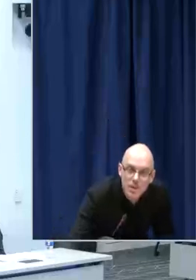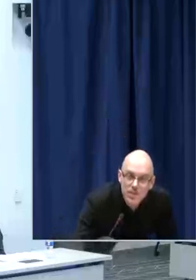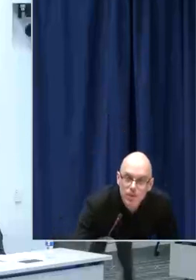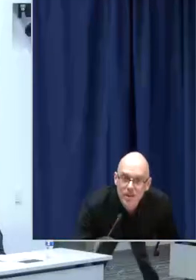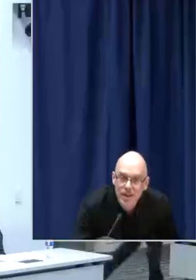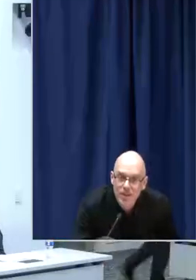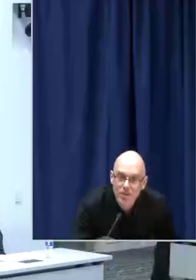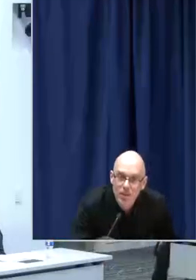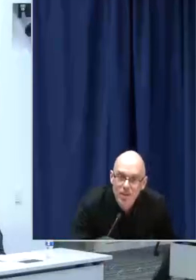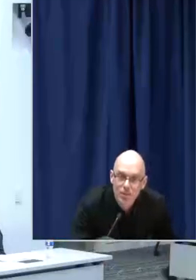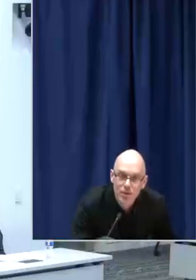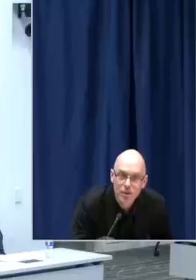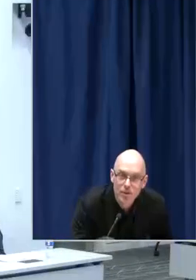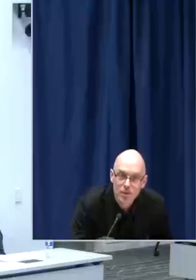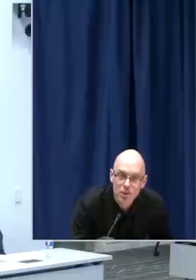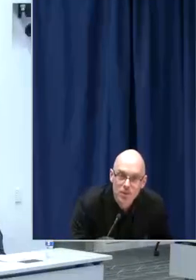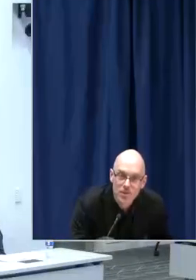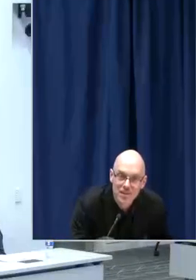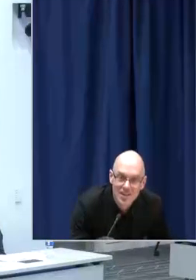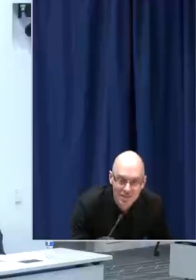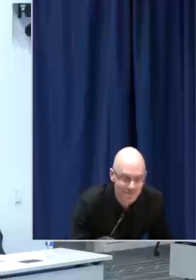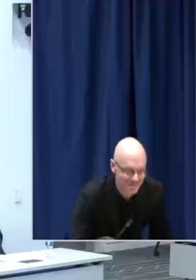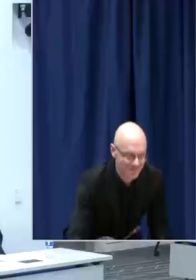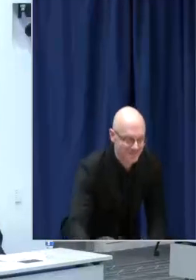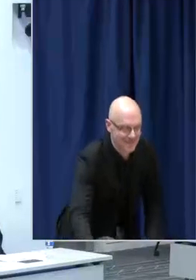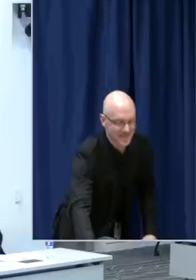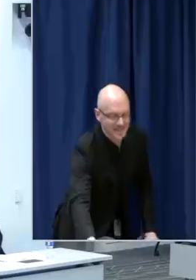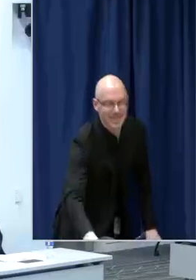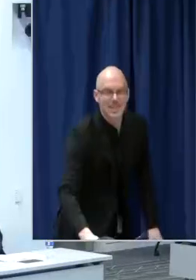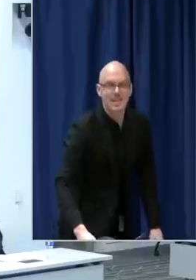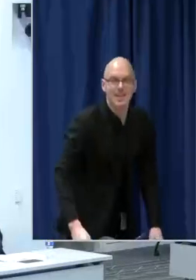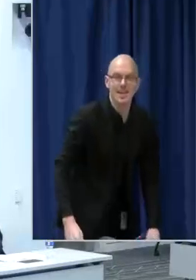Good morning, everyone. I am Breanne Berger. I work for the Department of Education.